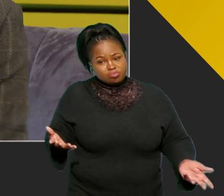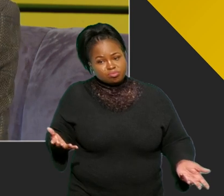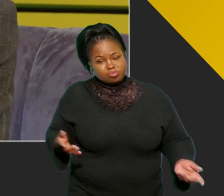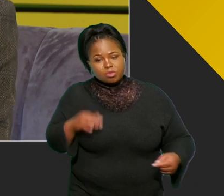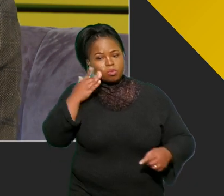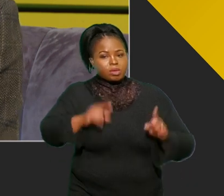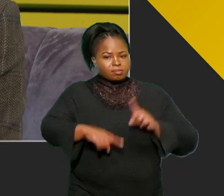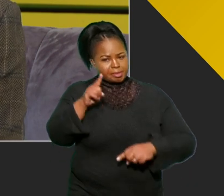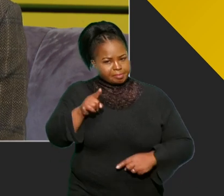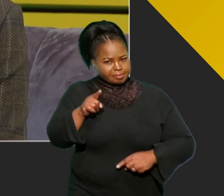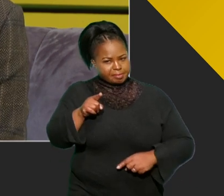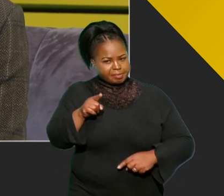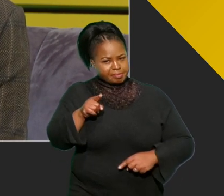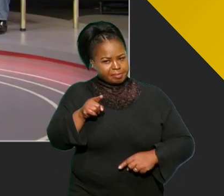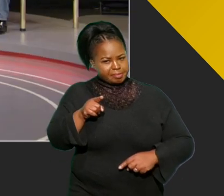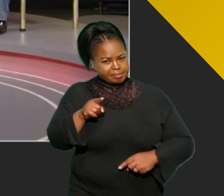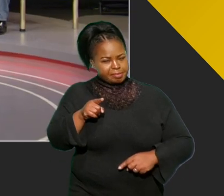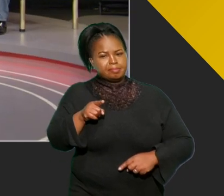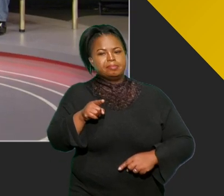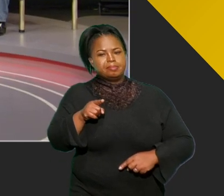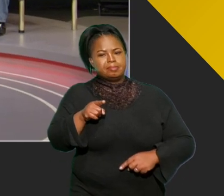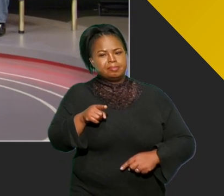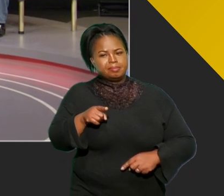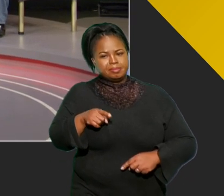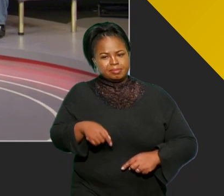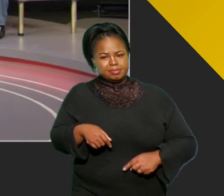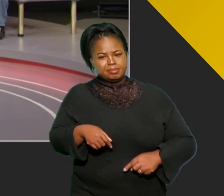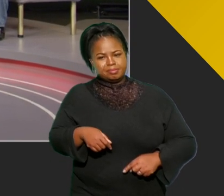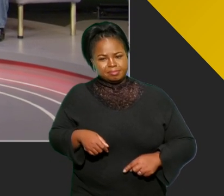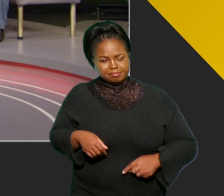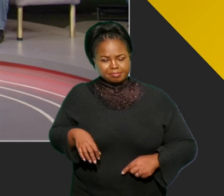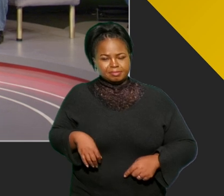When we've been evicted. maybe let's bring Siyabonga in here.